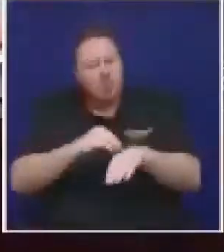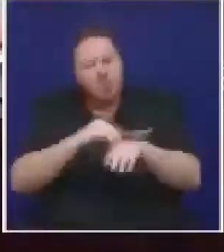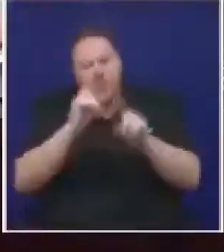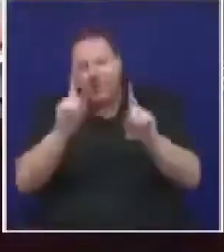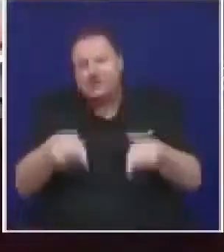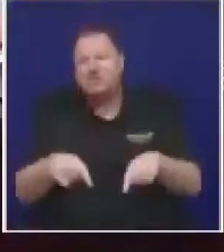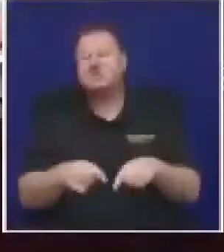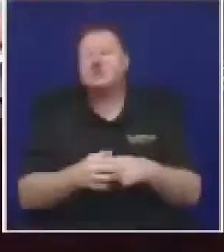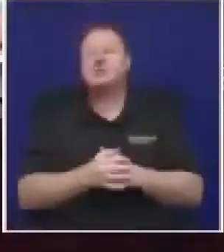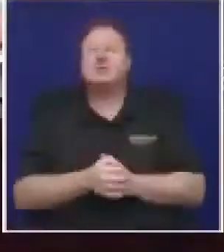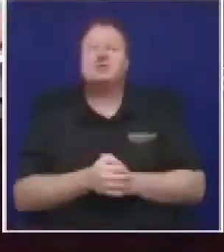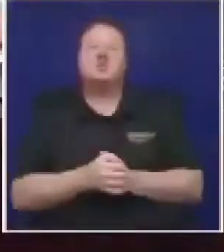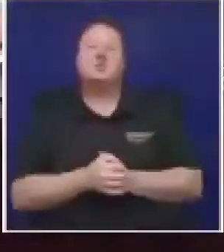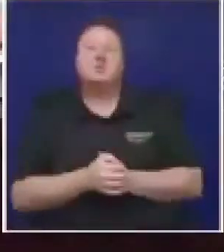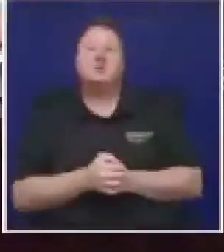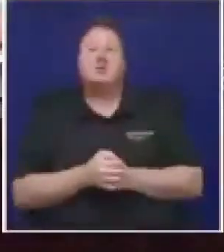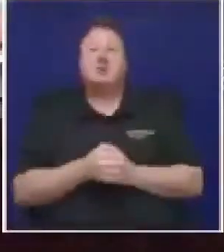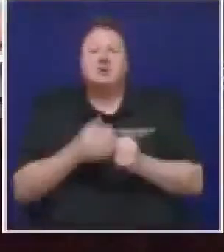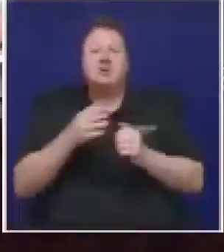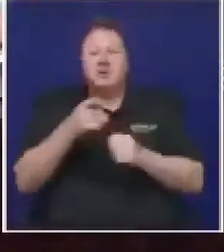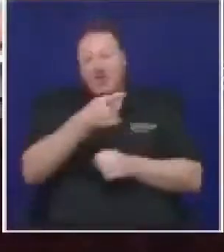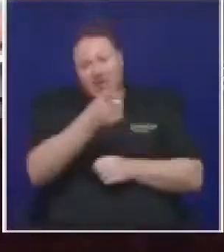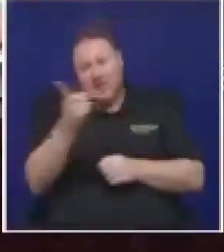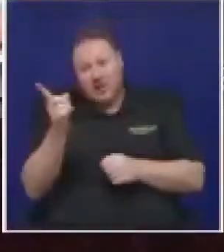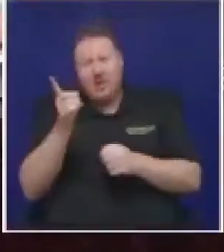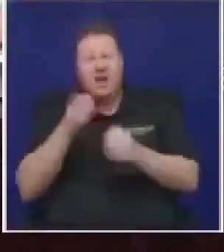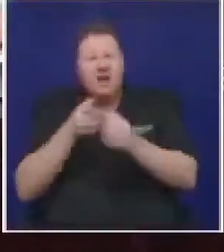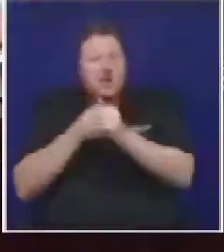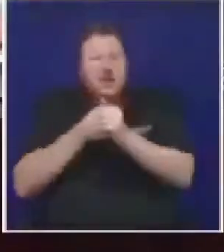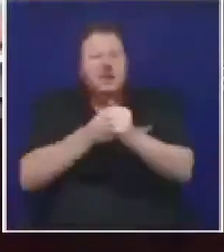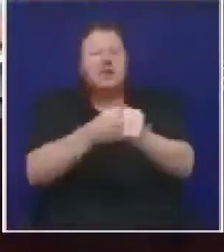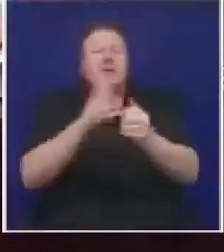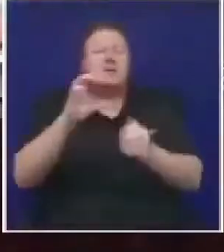of leading the CPAs.